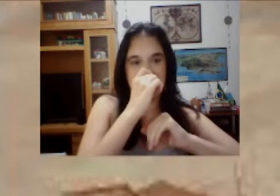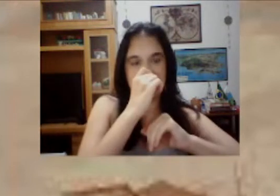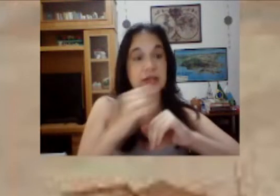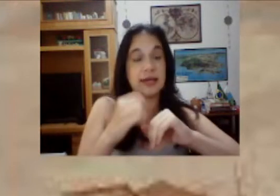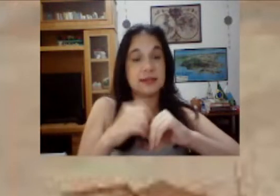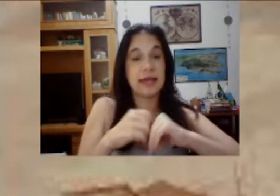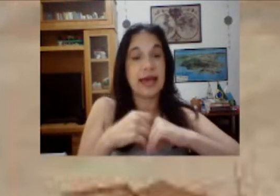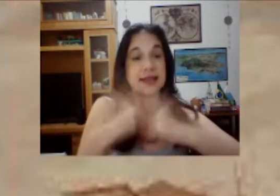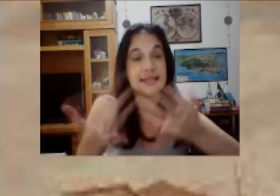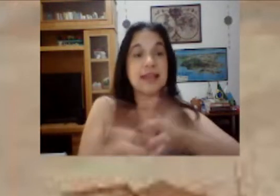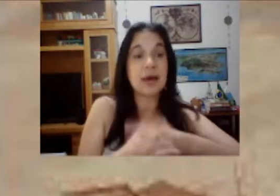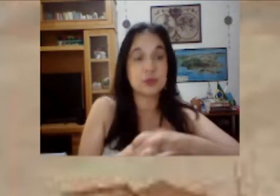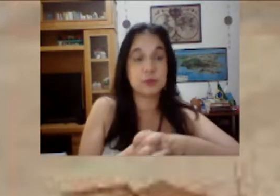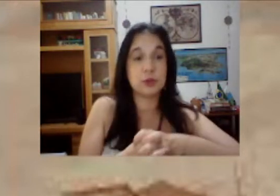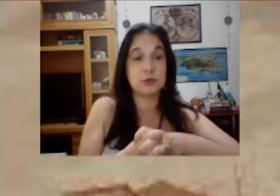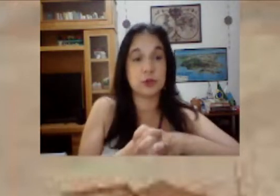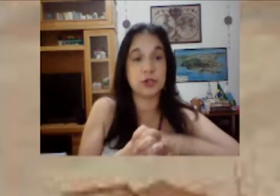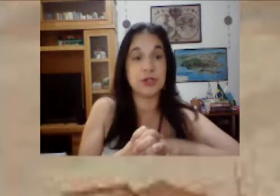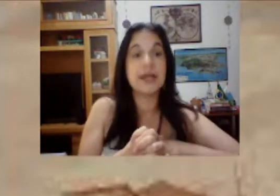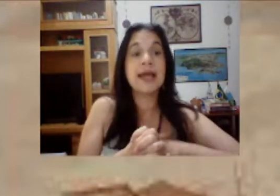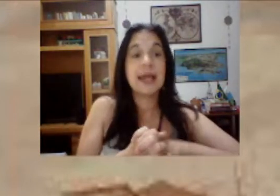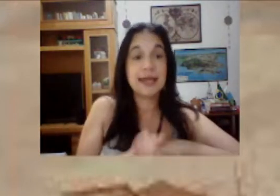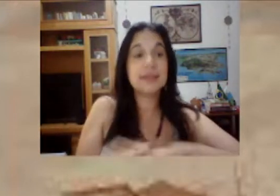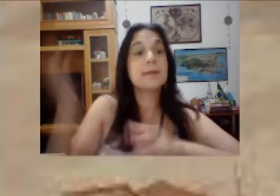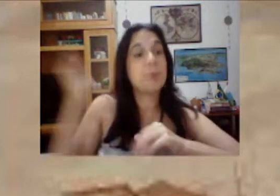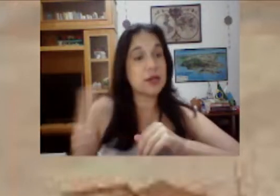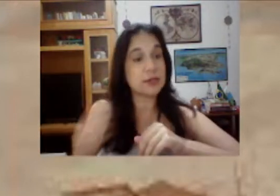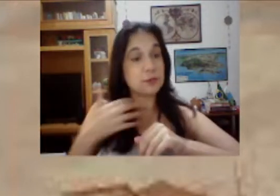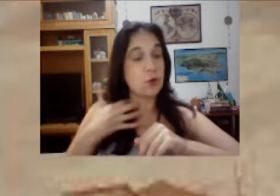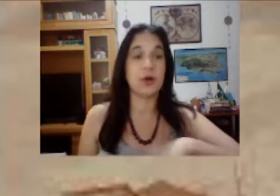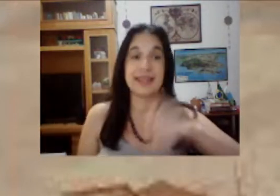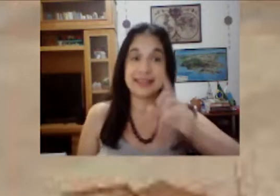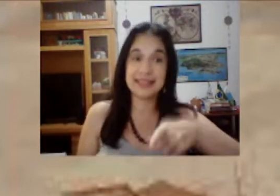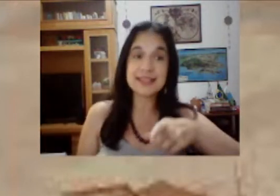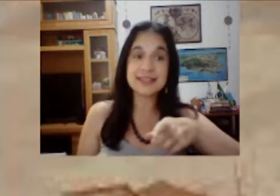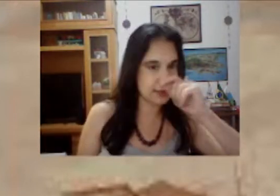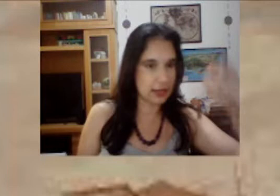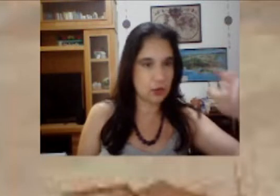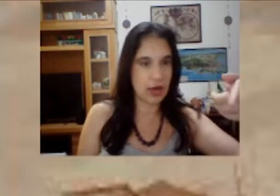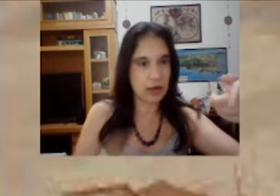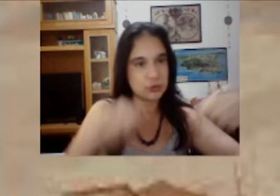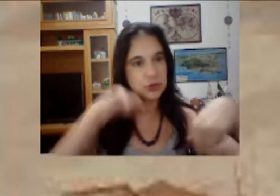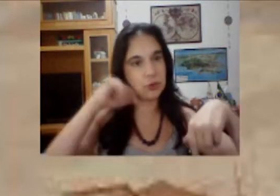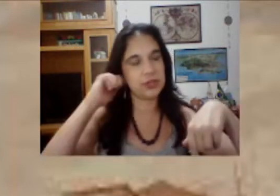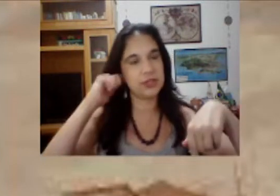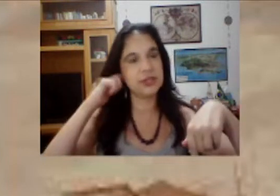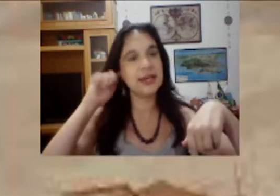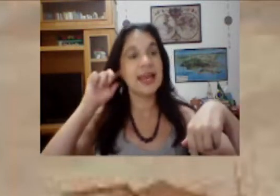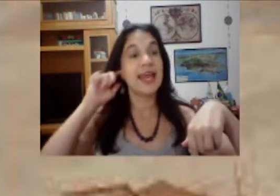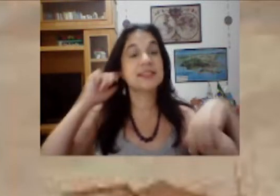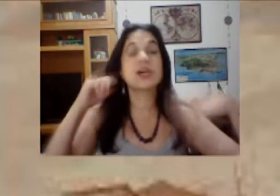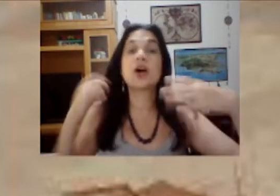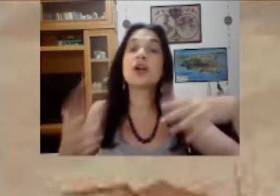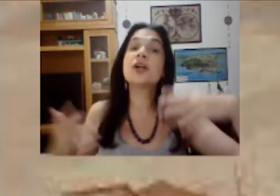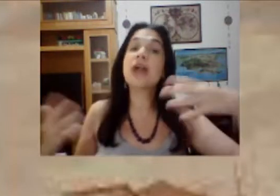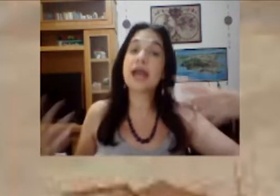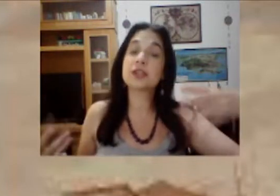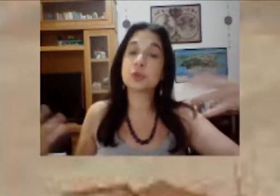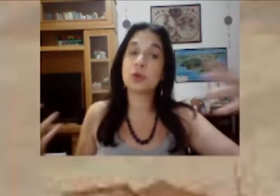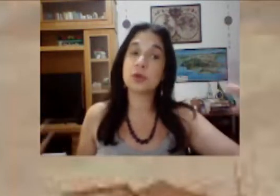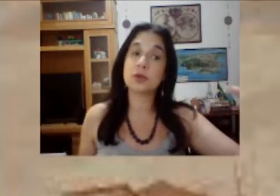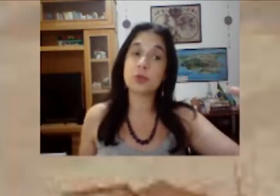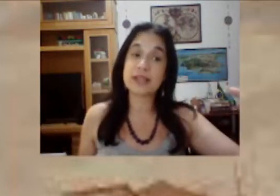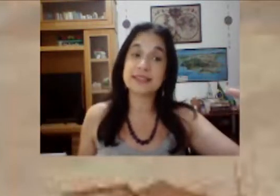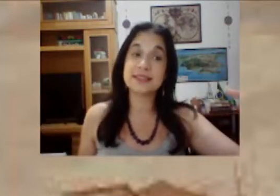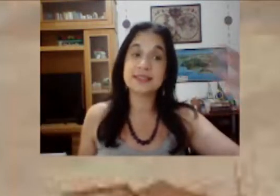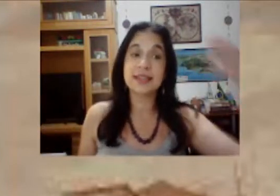over here and had this house built for her in Botafogo. And this yellow house over here is her